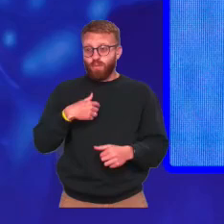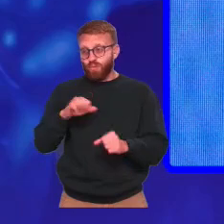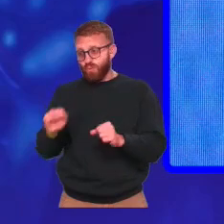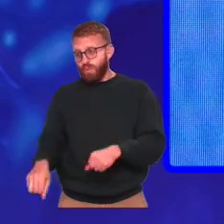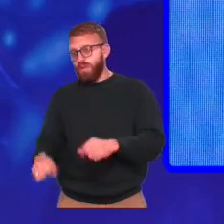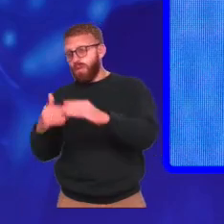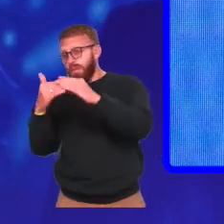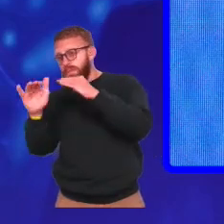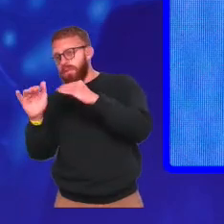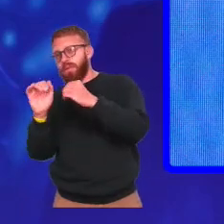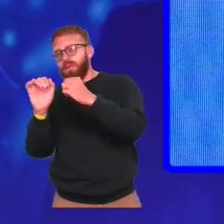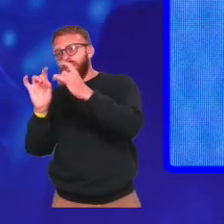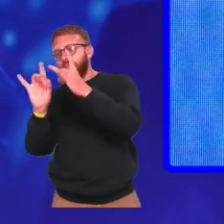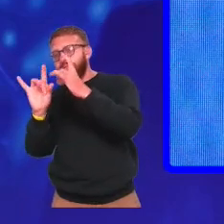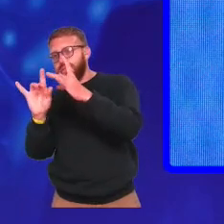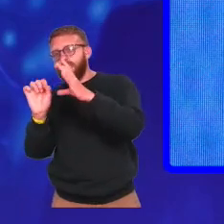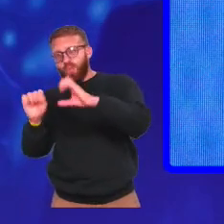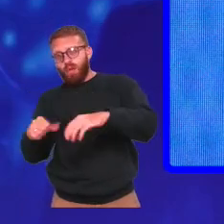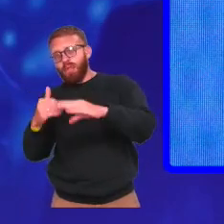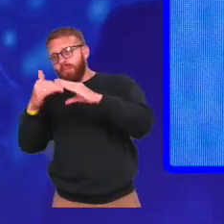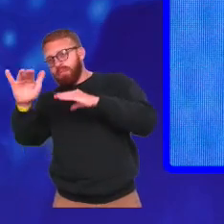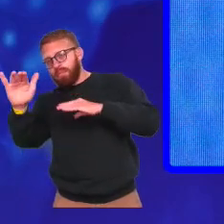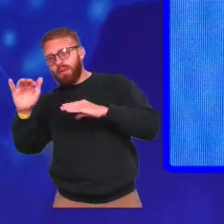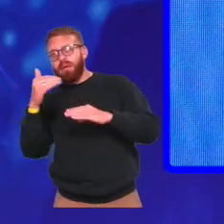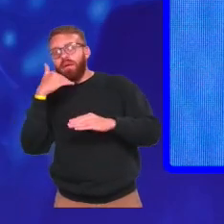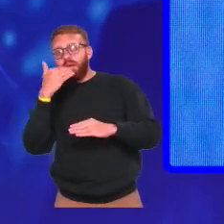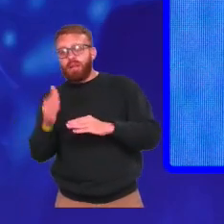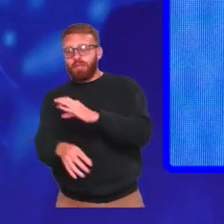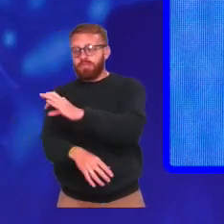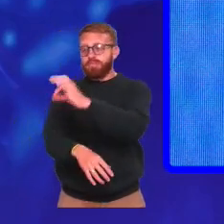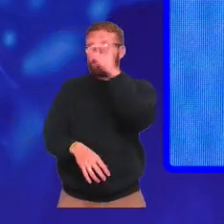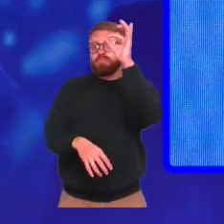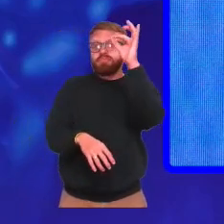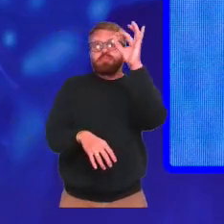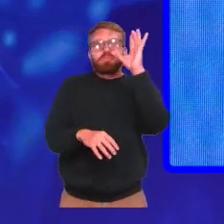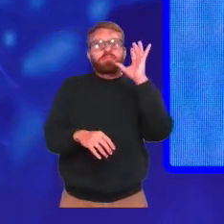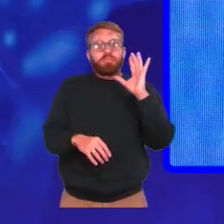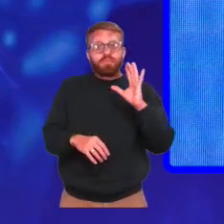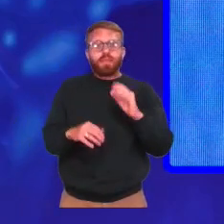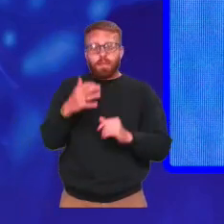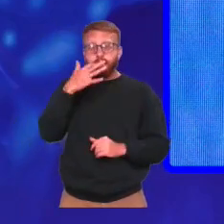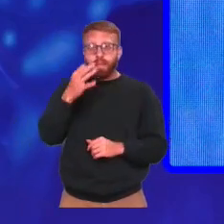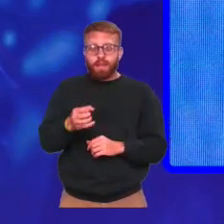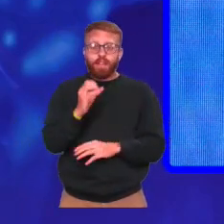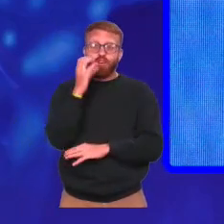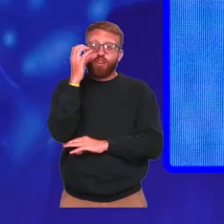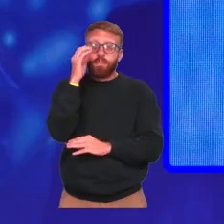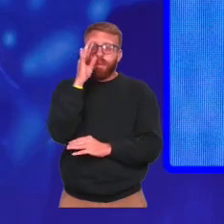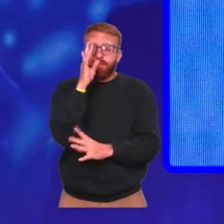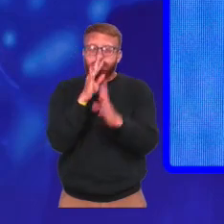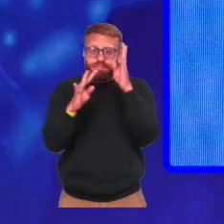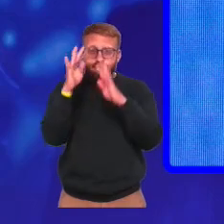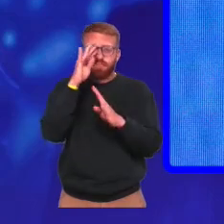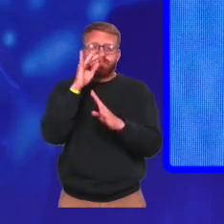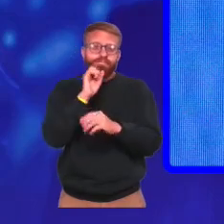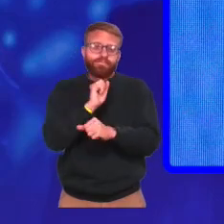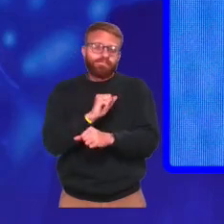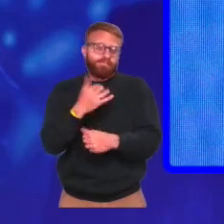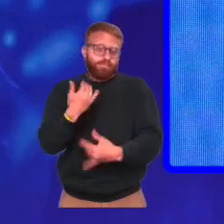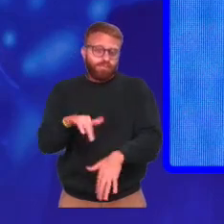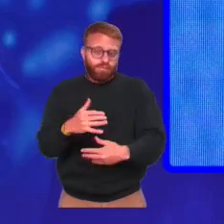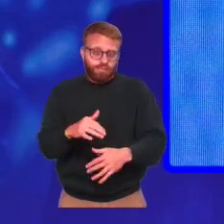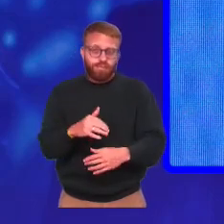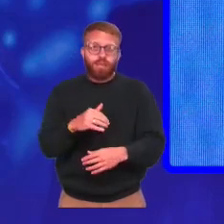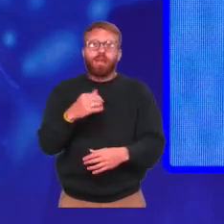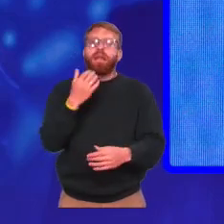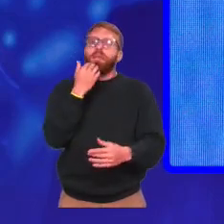but I think you might get an answer. Like, there's amazing talent here. You don't have to go outside for advice. Like, start there, and then